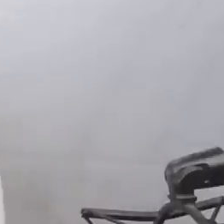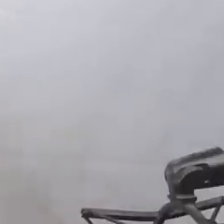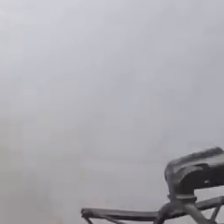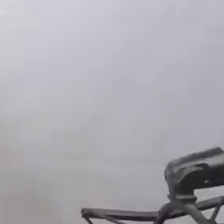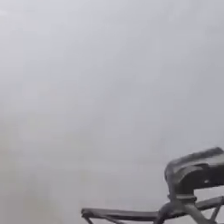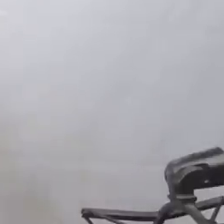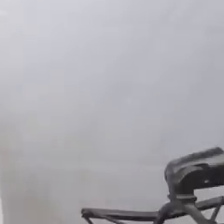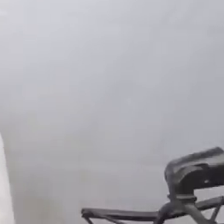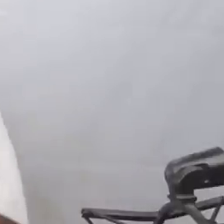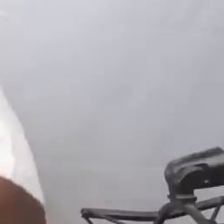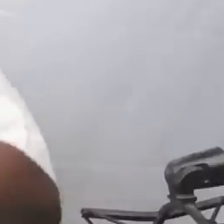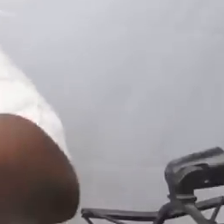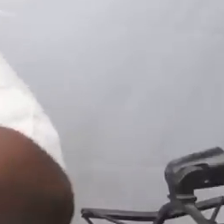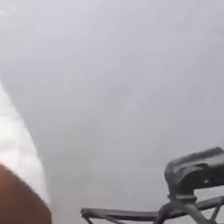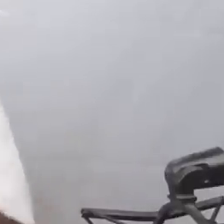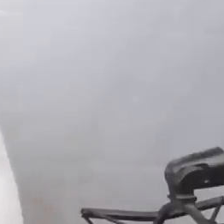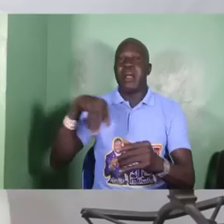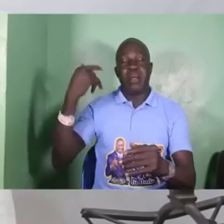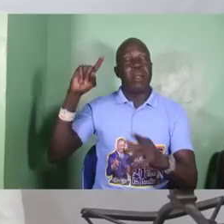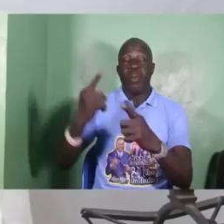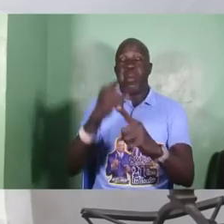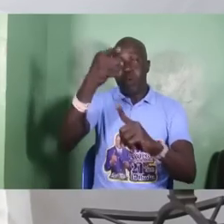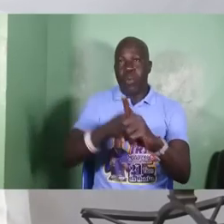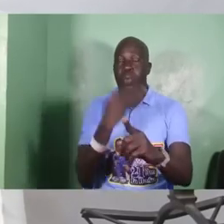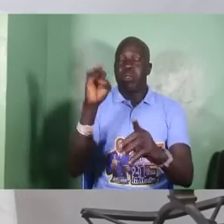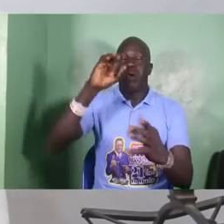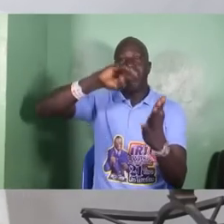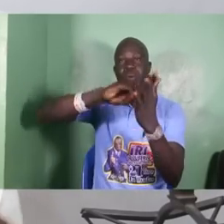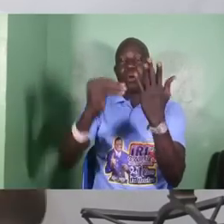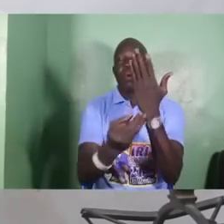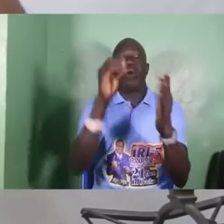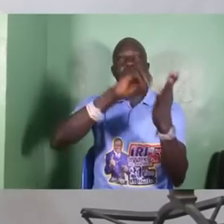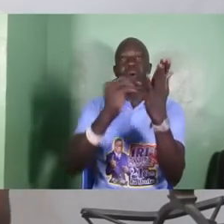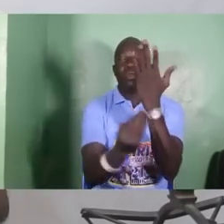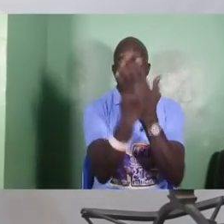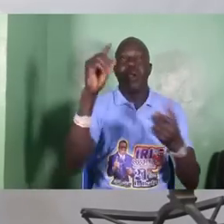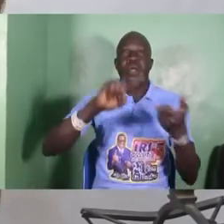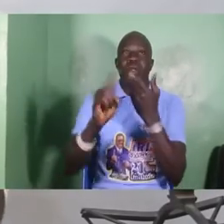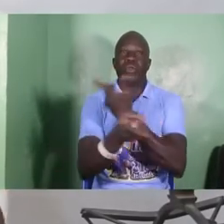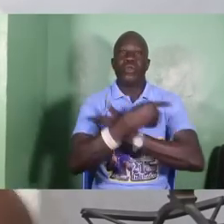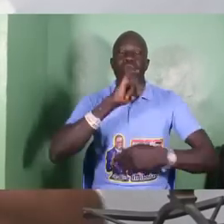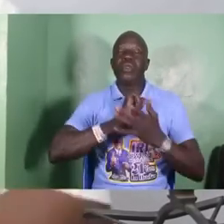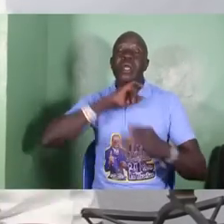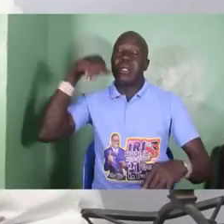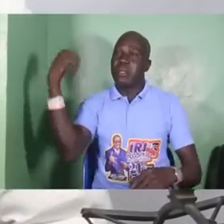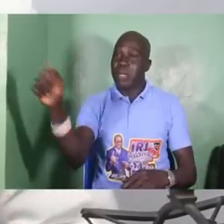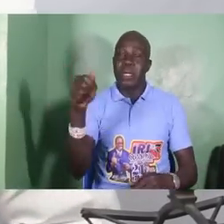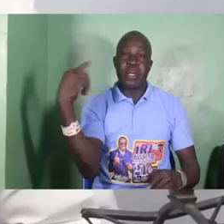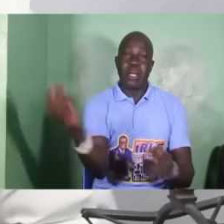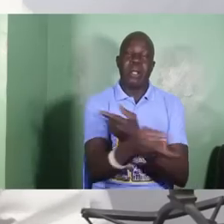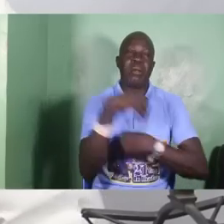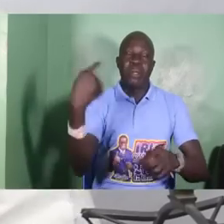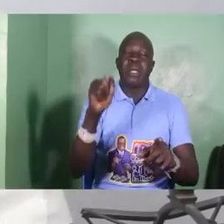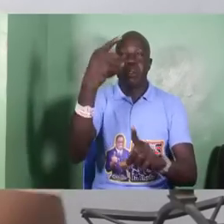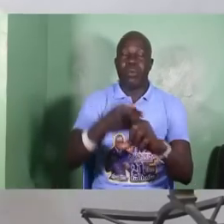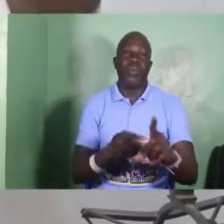what they're going to use to come before me. Ni osu October. In the month of October. Oni gangan ojo kewa osu kewa. And today is the 10th day